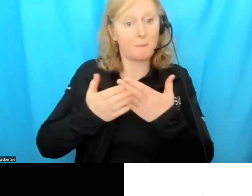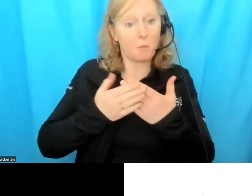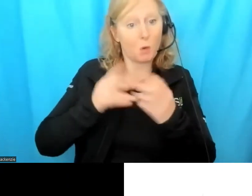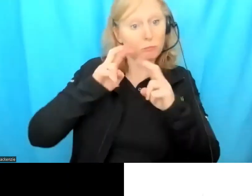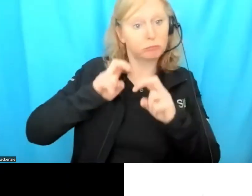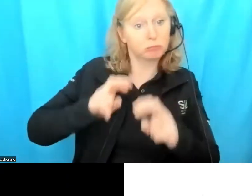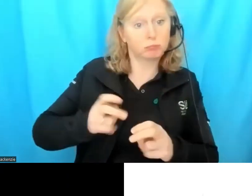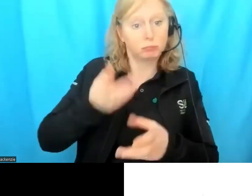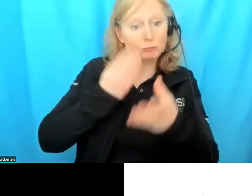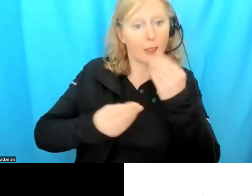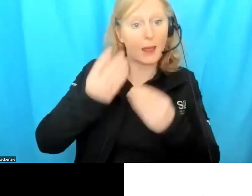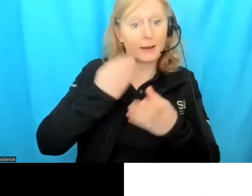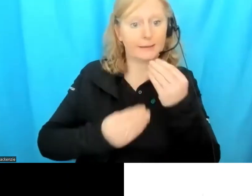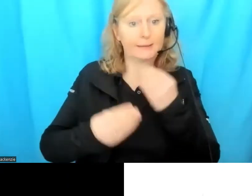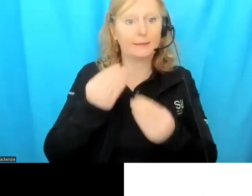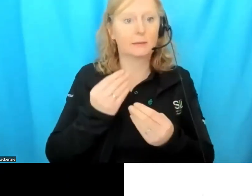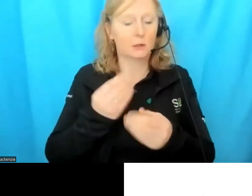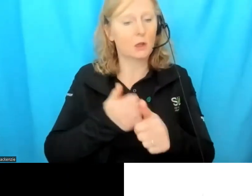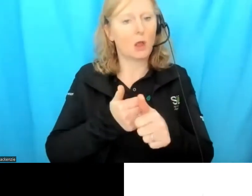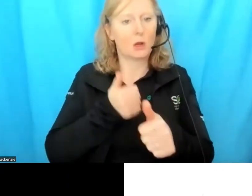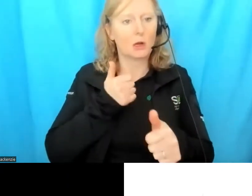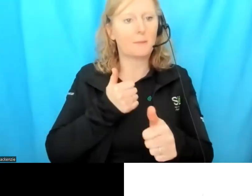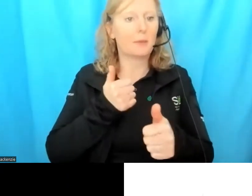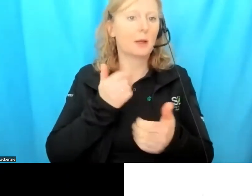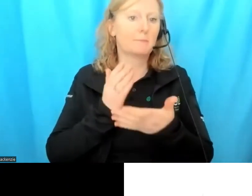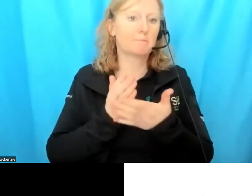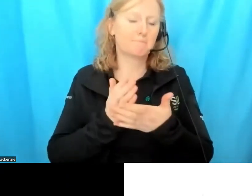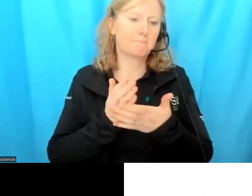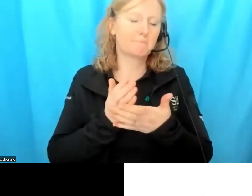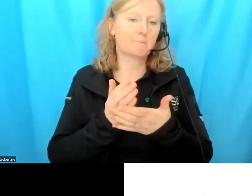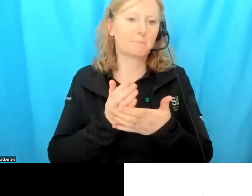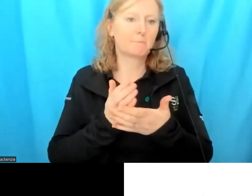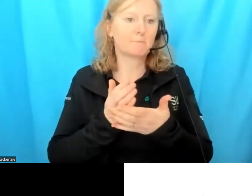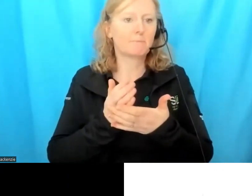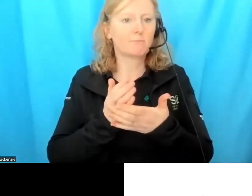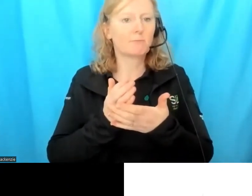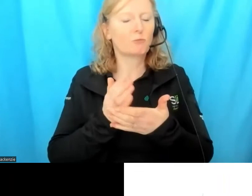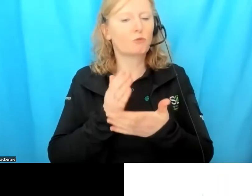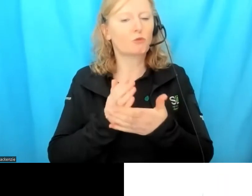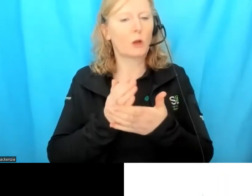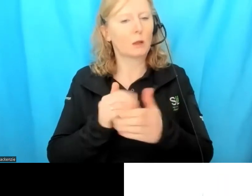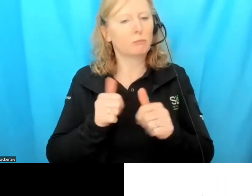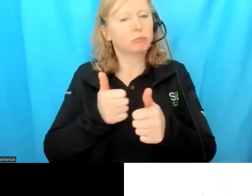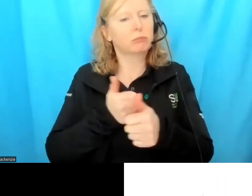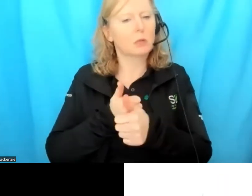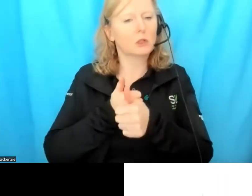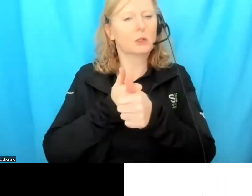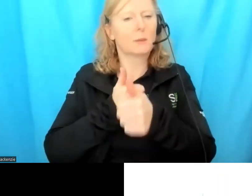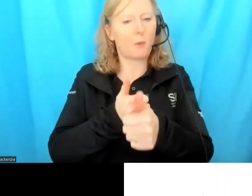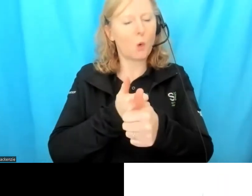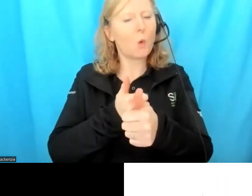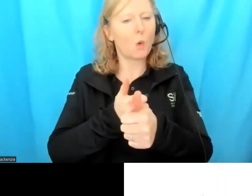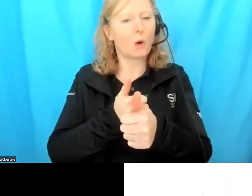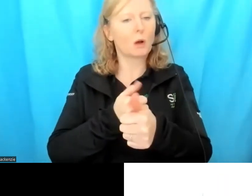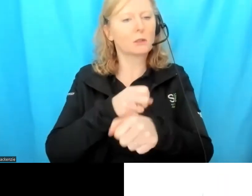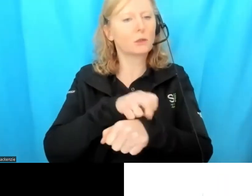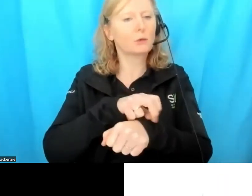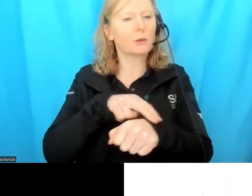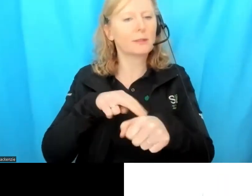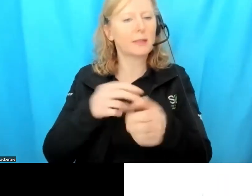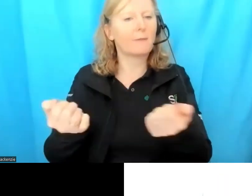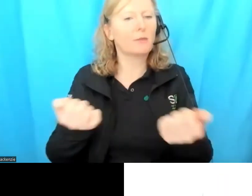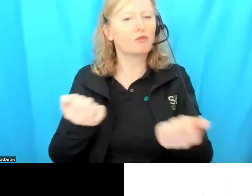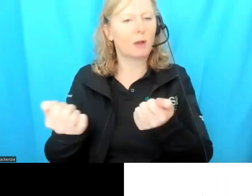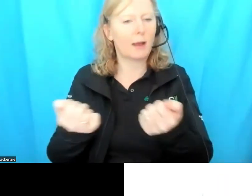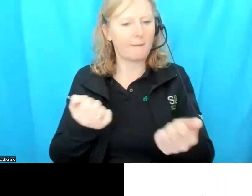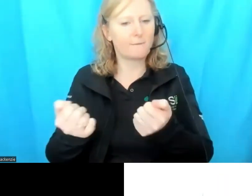And the company are very good at supporting any drivers that wish